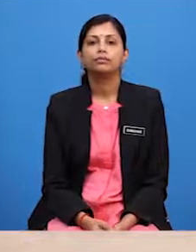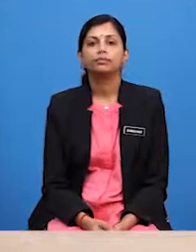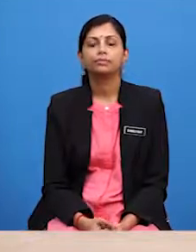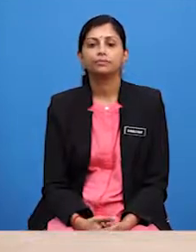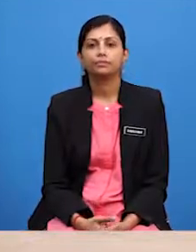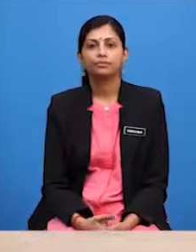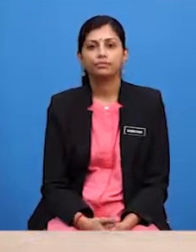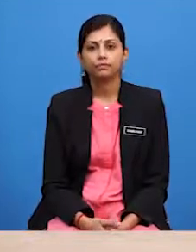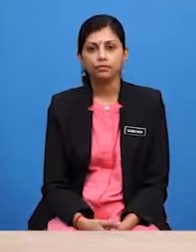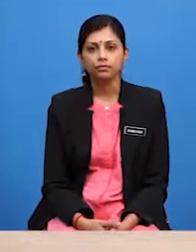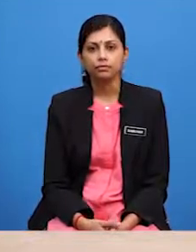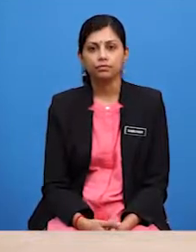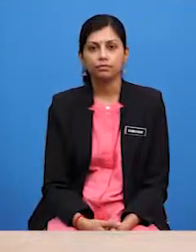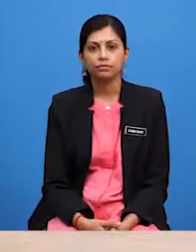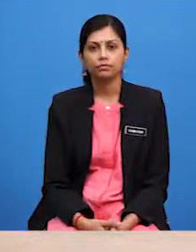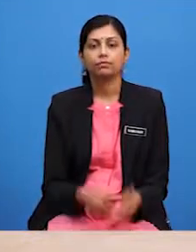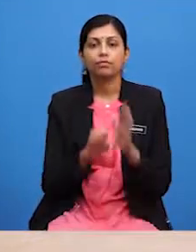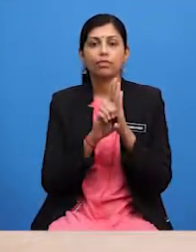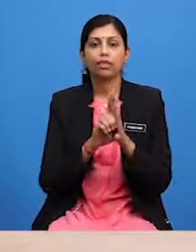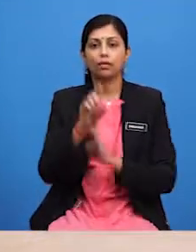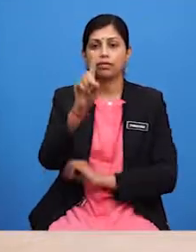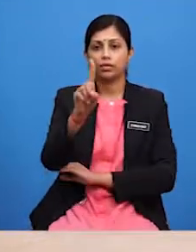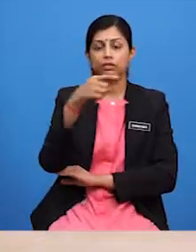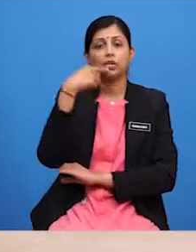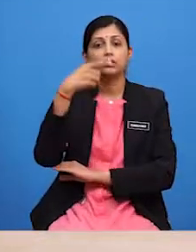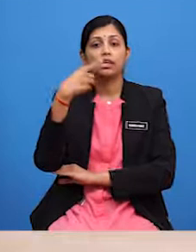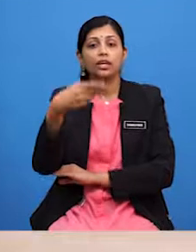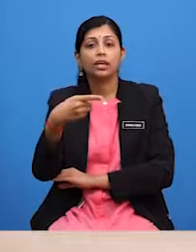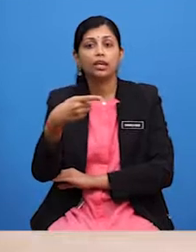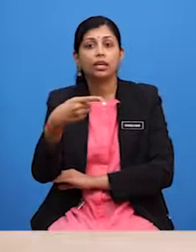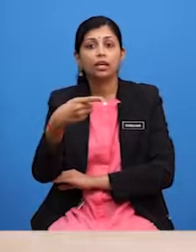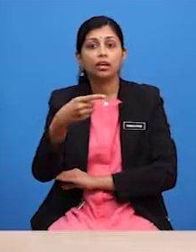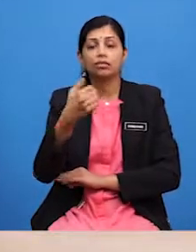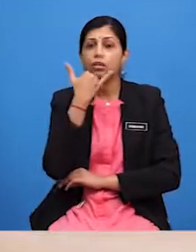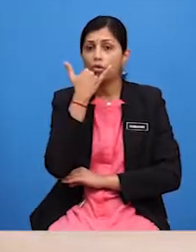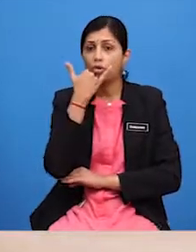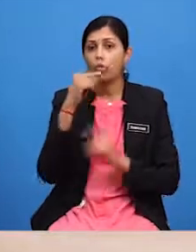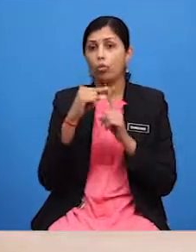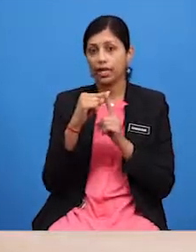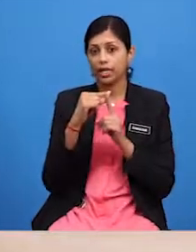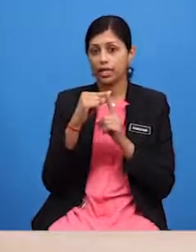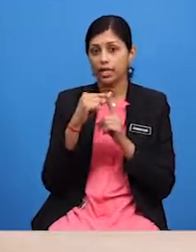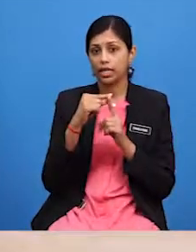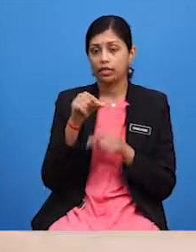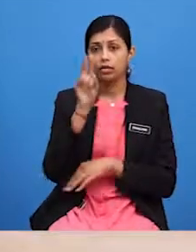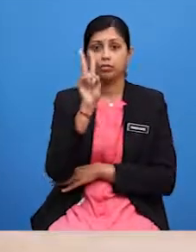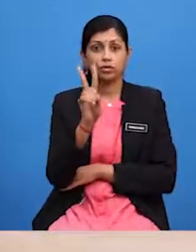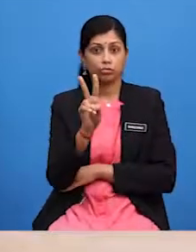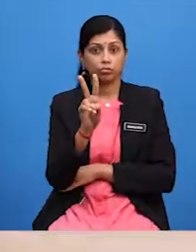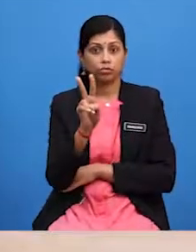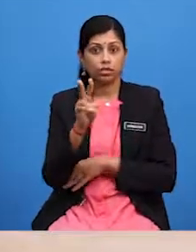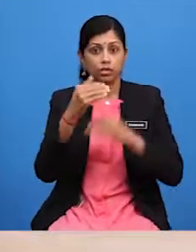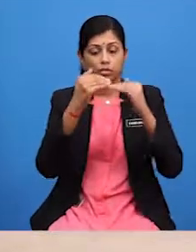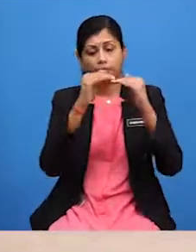Example 1. Saying the wrong word. Example 2. Skipping a line